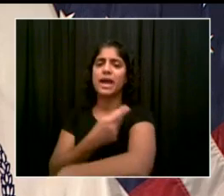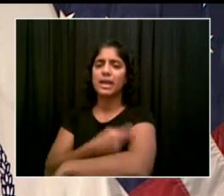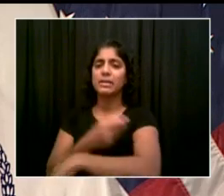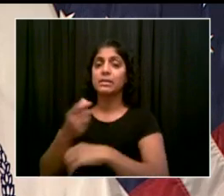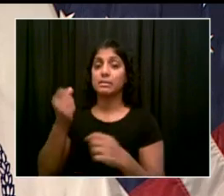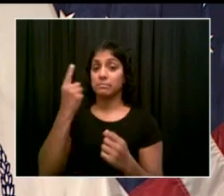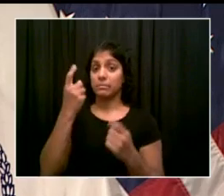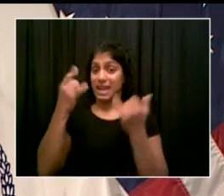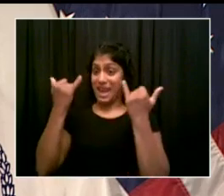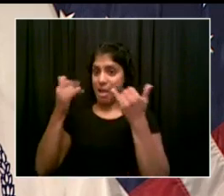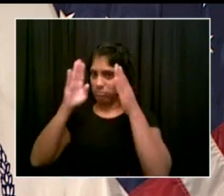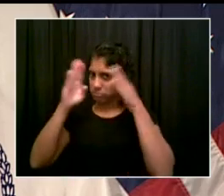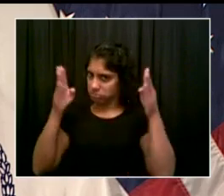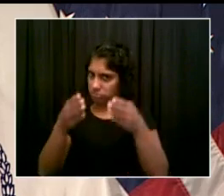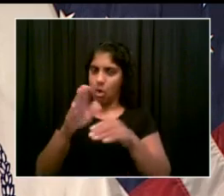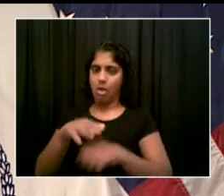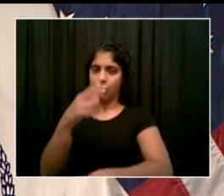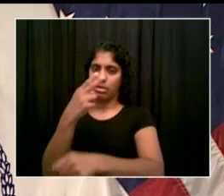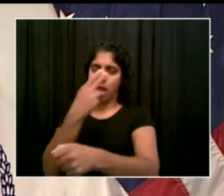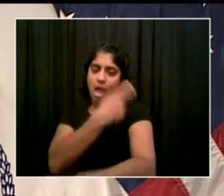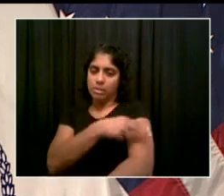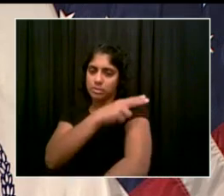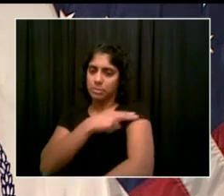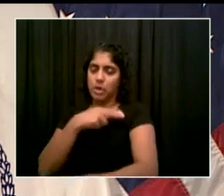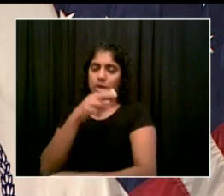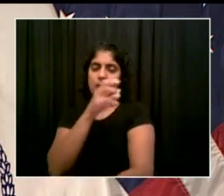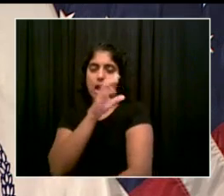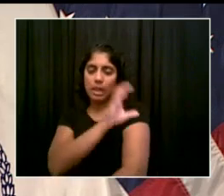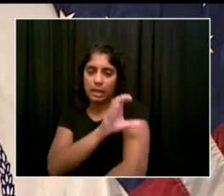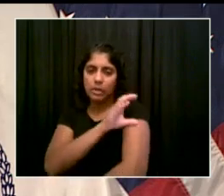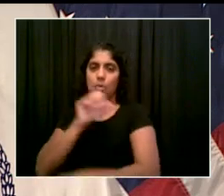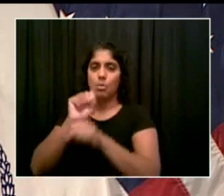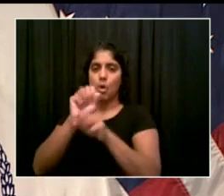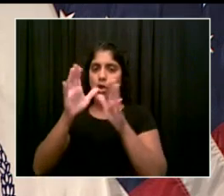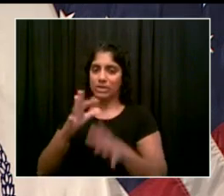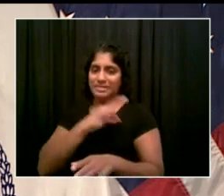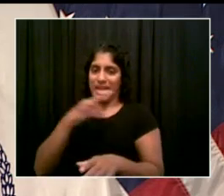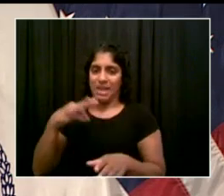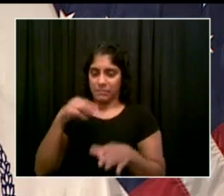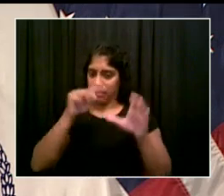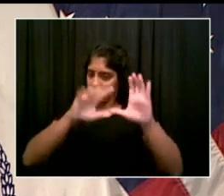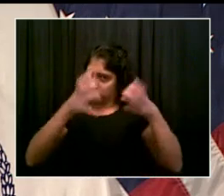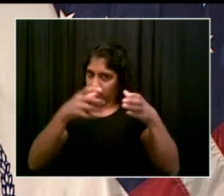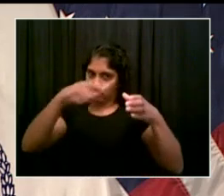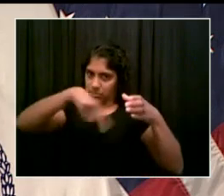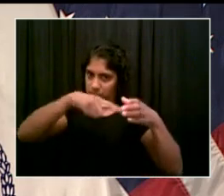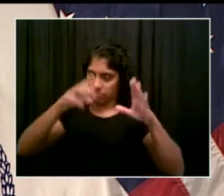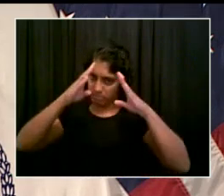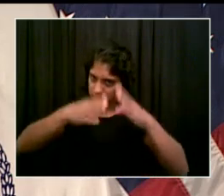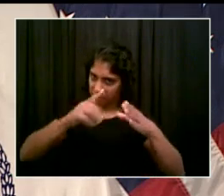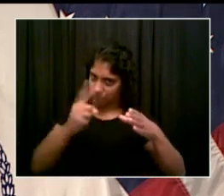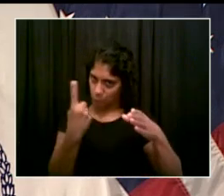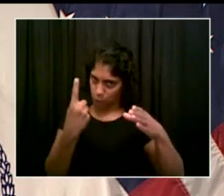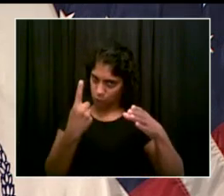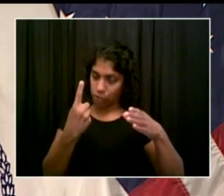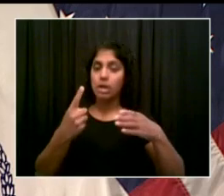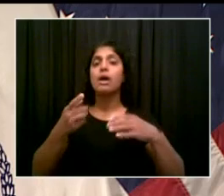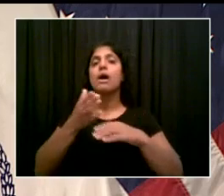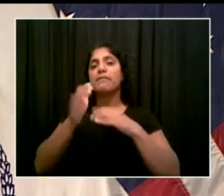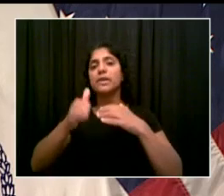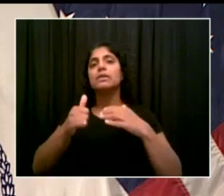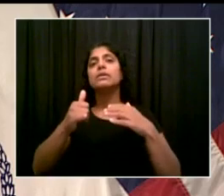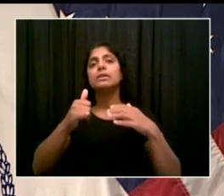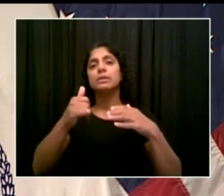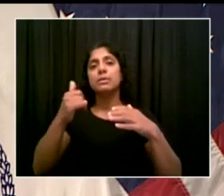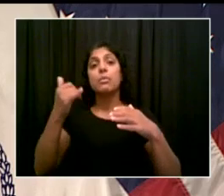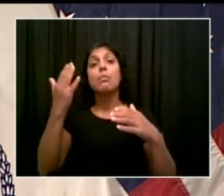thousands of people, or hopefully in national context, millions and millions of people, it makes sense to start, show how well it works,